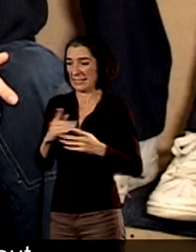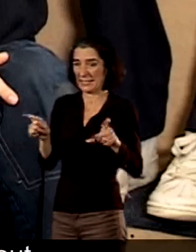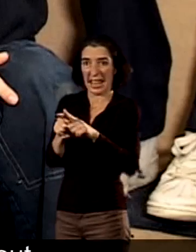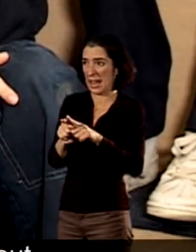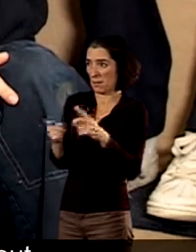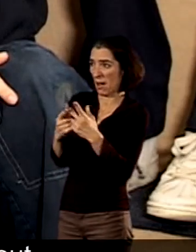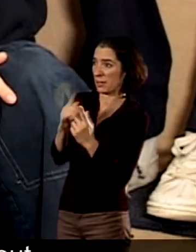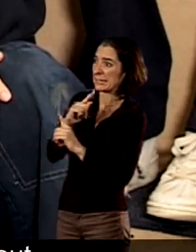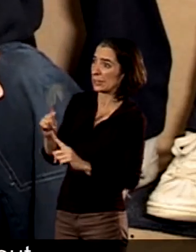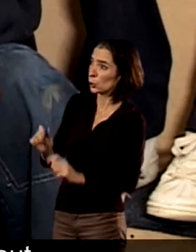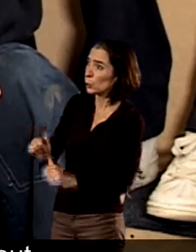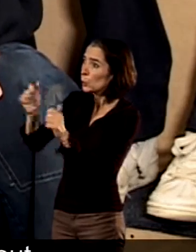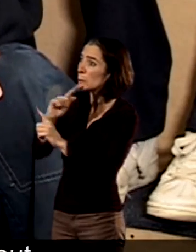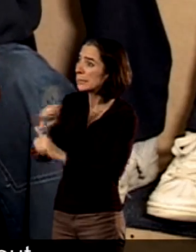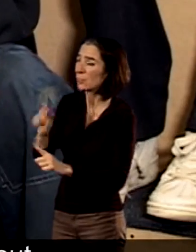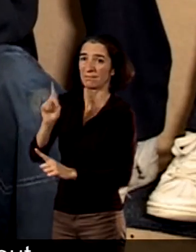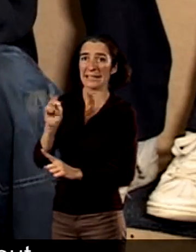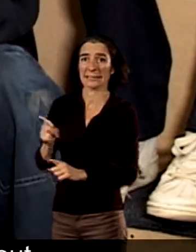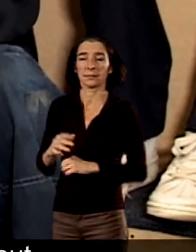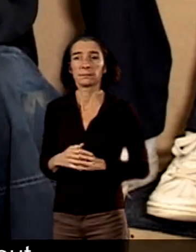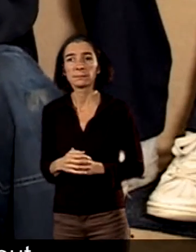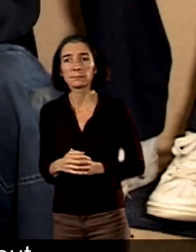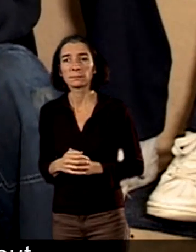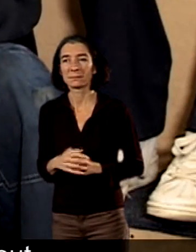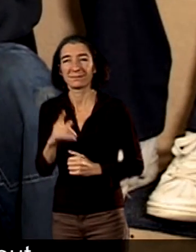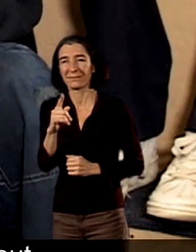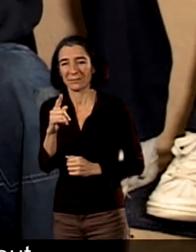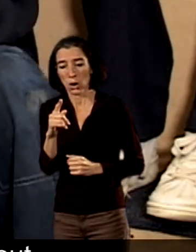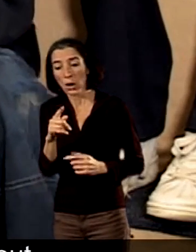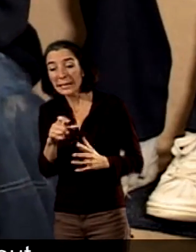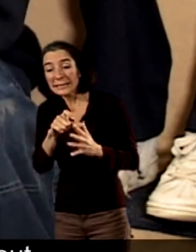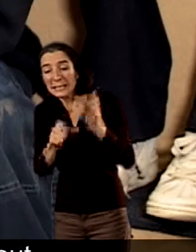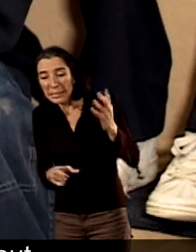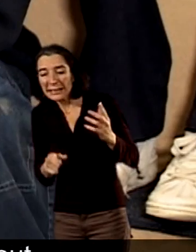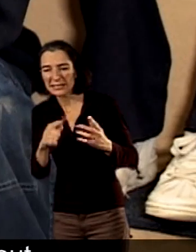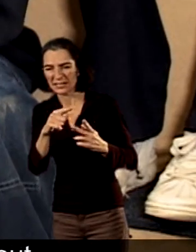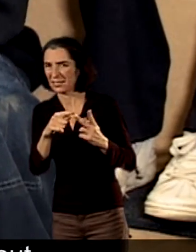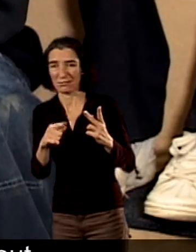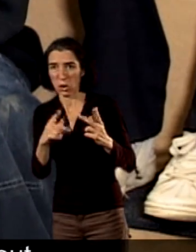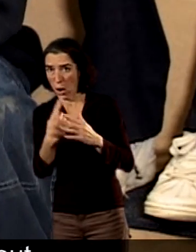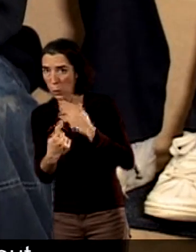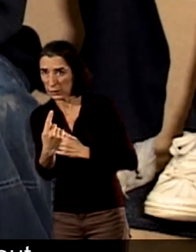anywhere. It's not just about disabilities, it's about different races and